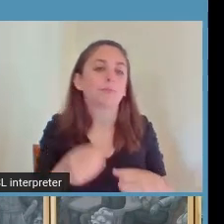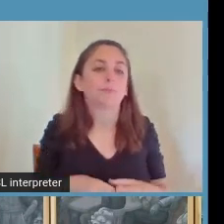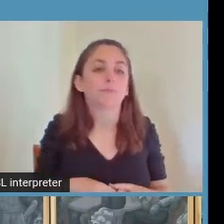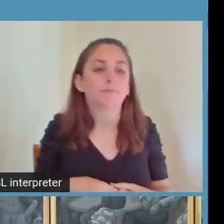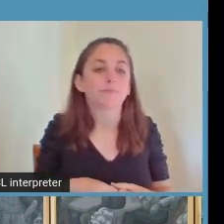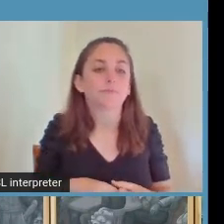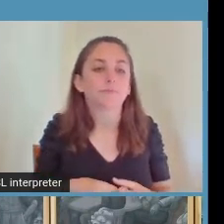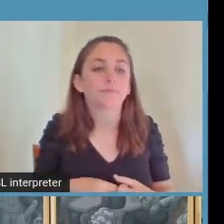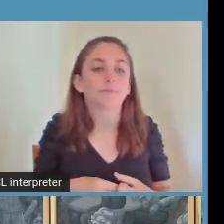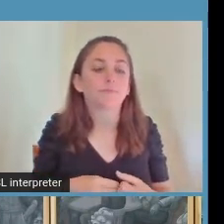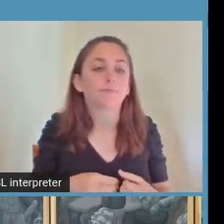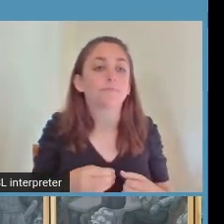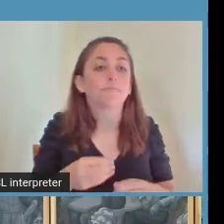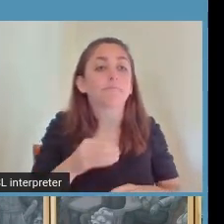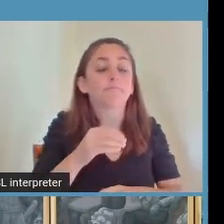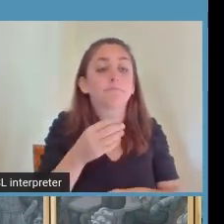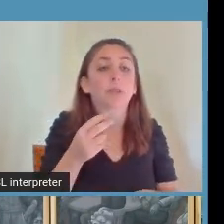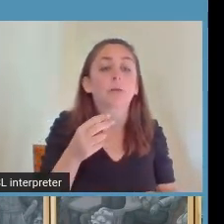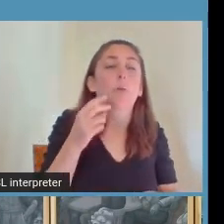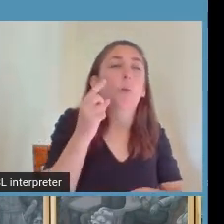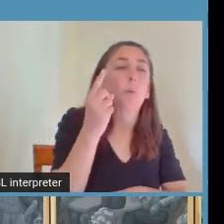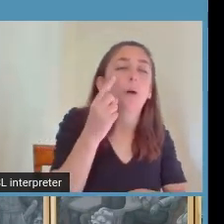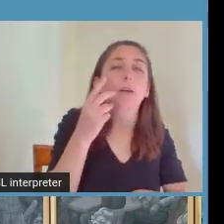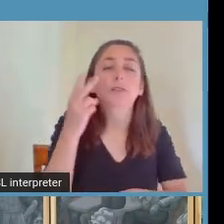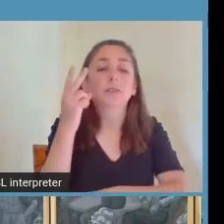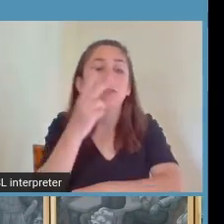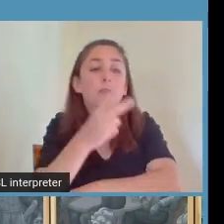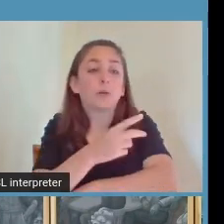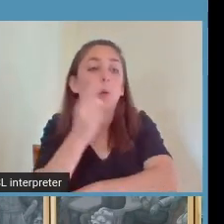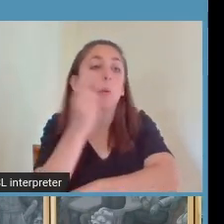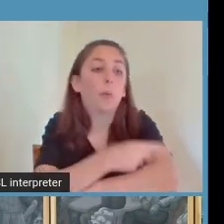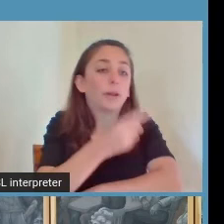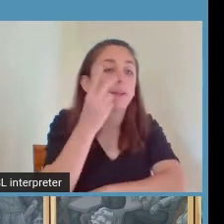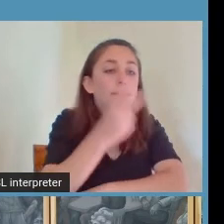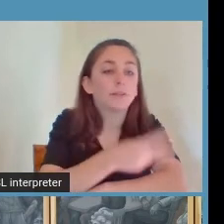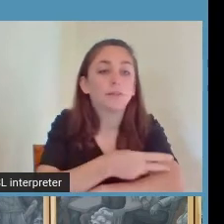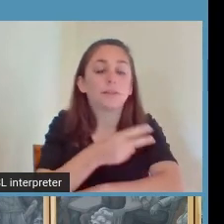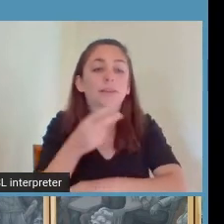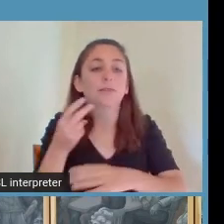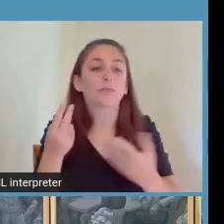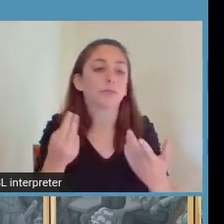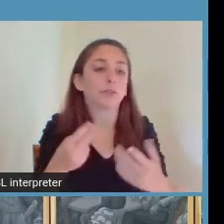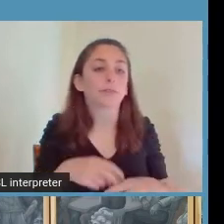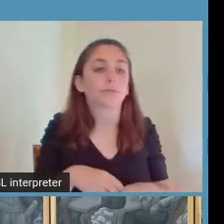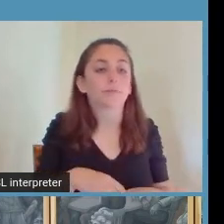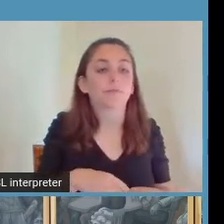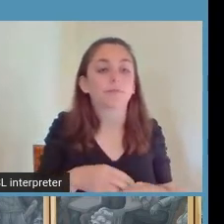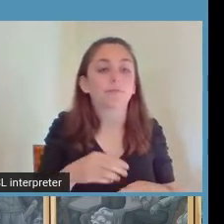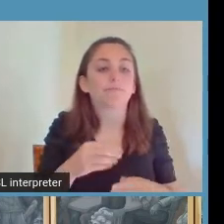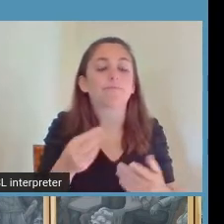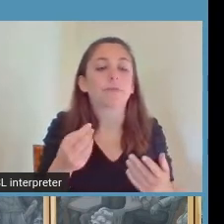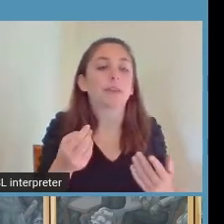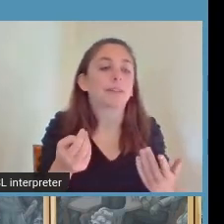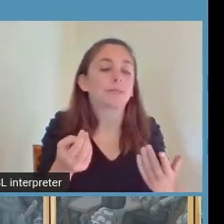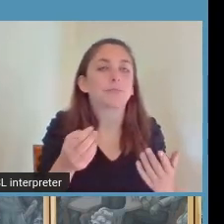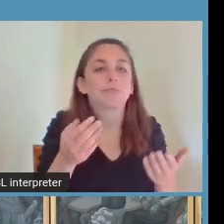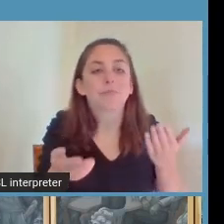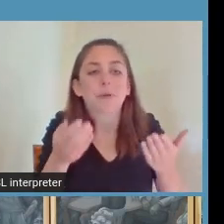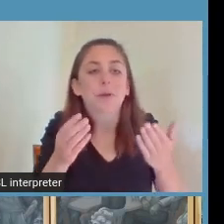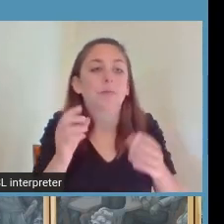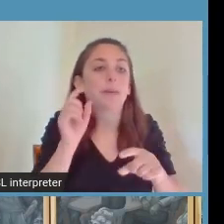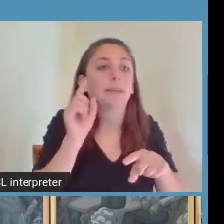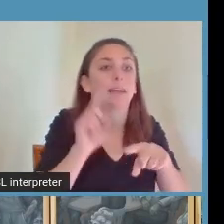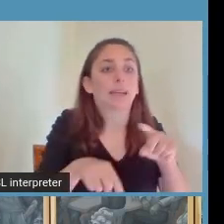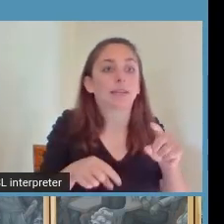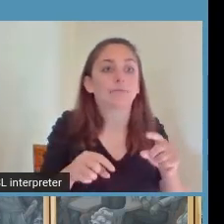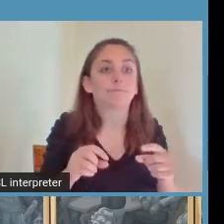desk 1 or 2 days a week. So please feel free to reach me there, but please understand that I will not be immediately reachable there. I am